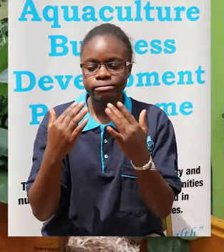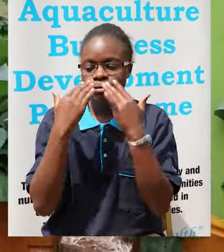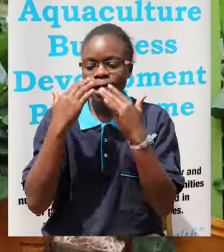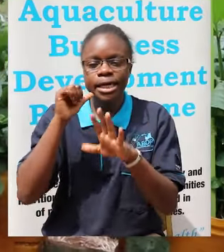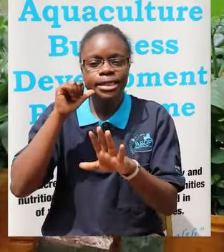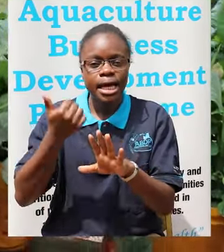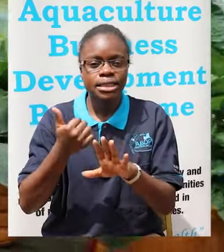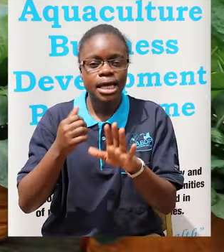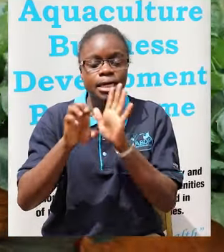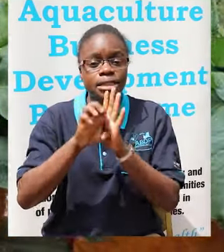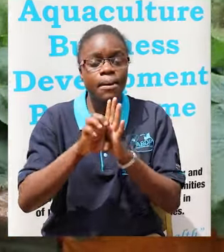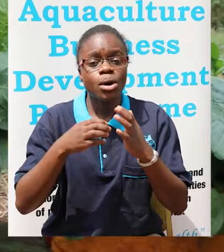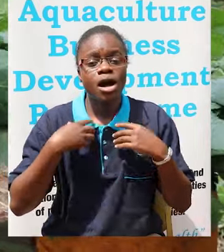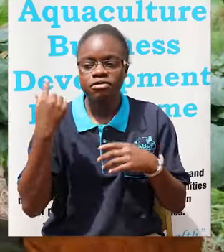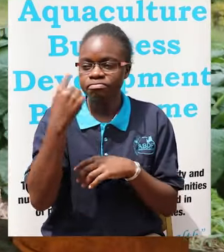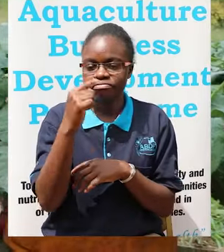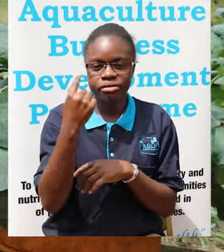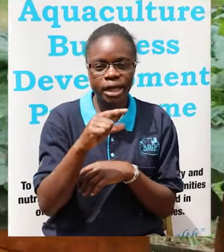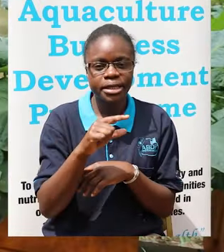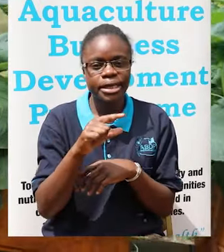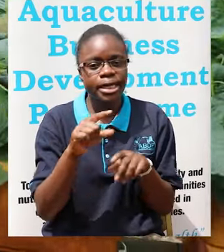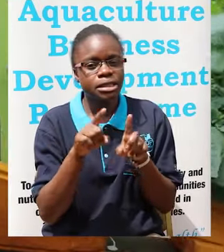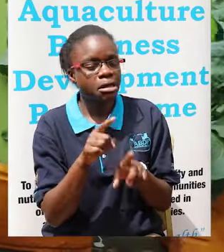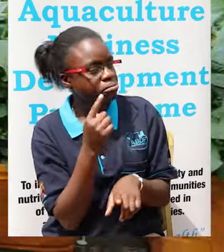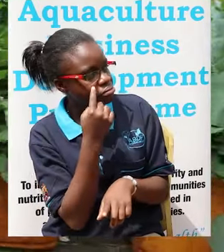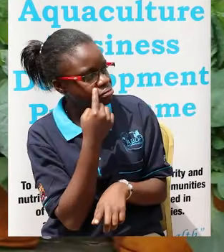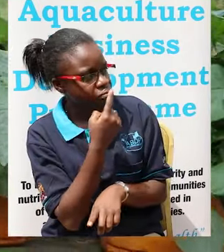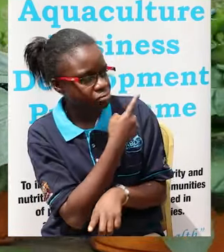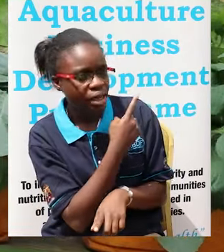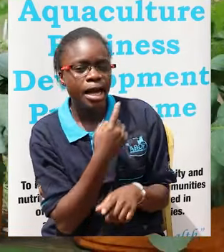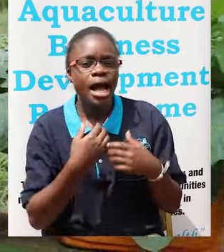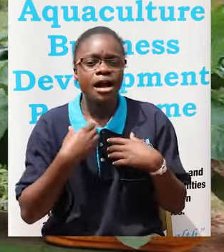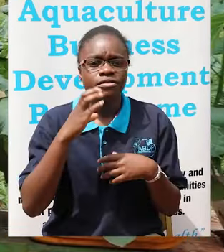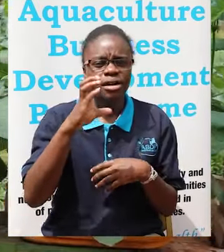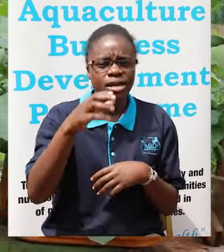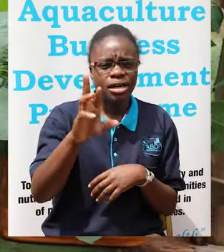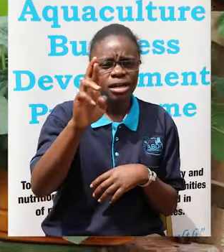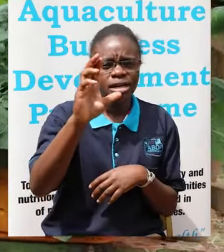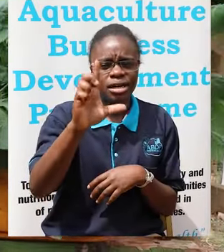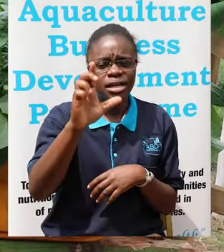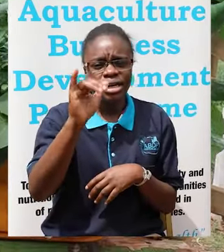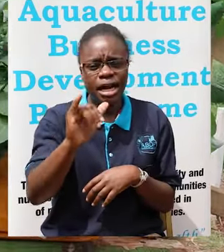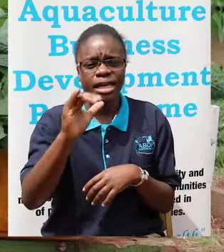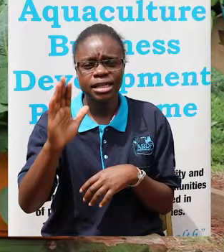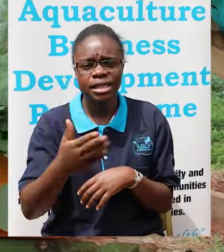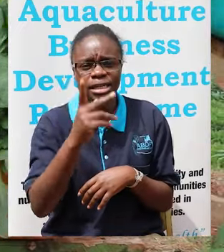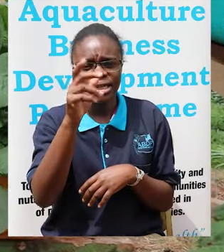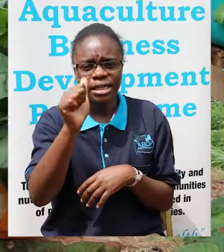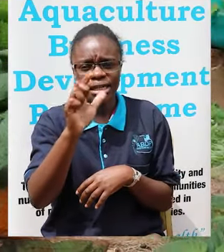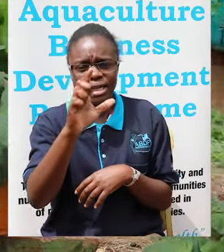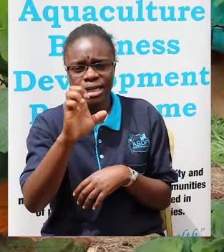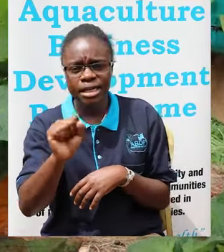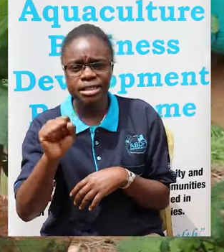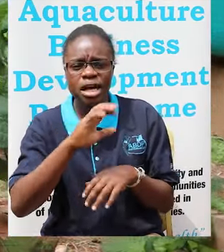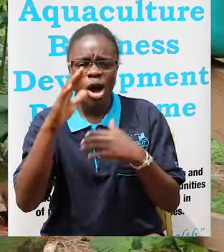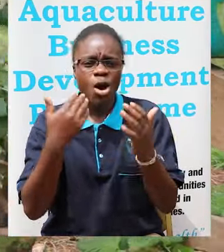have vegetables like spinach, like what I have here. I can have calicets, like what I have here, and local vegetables. All